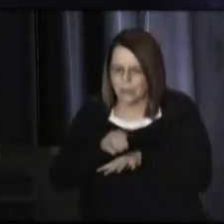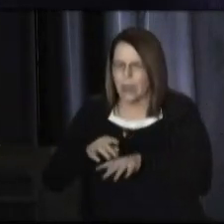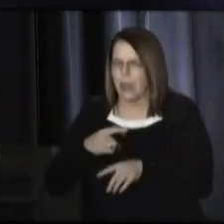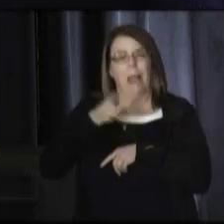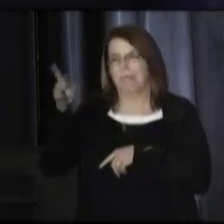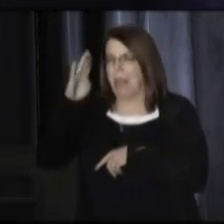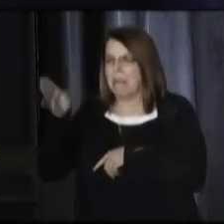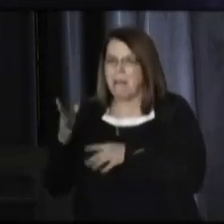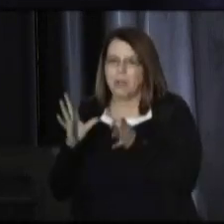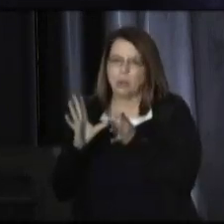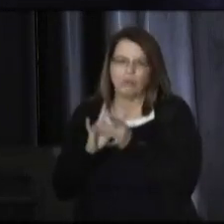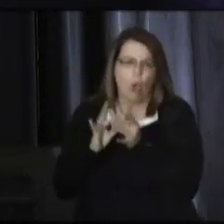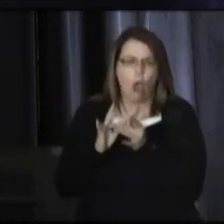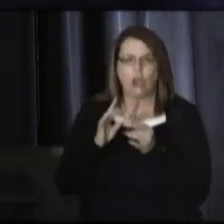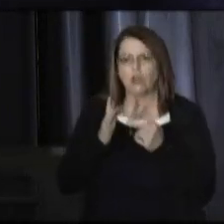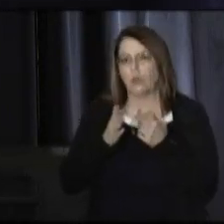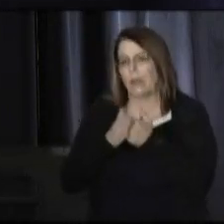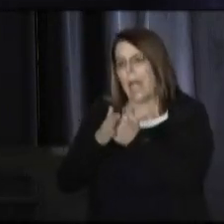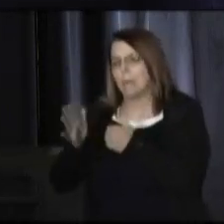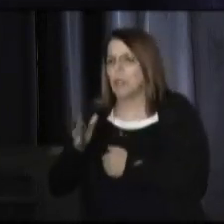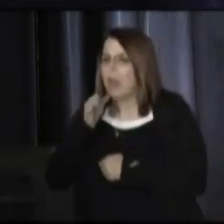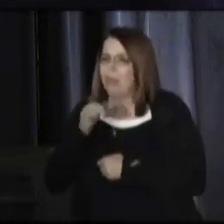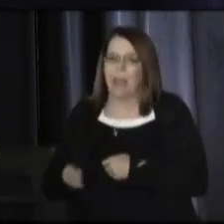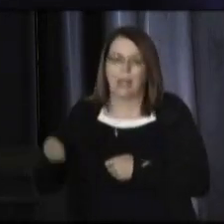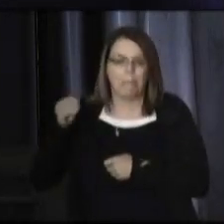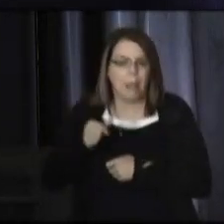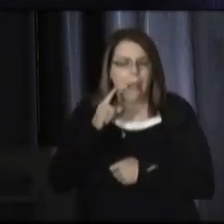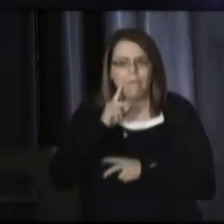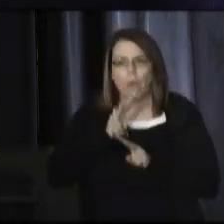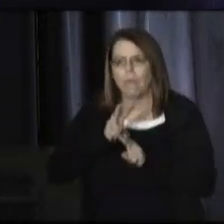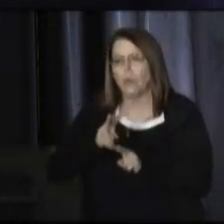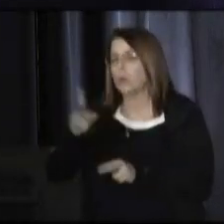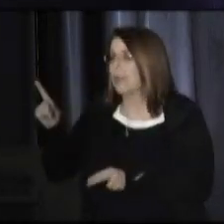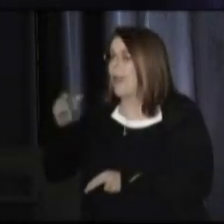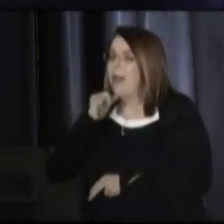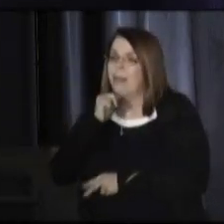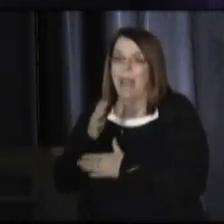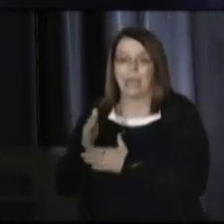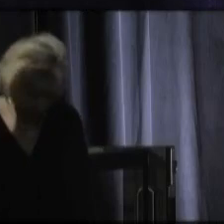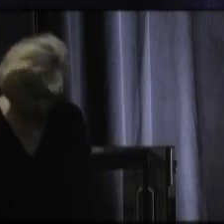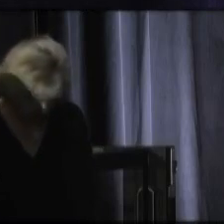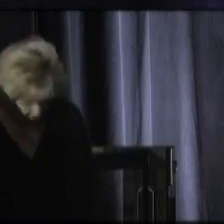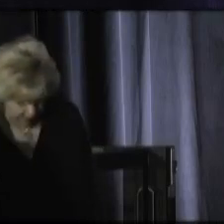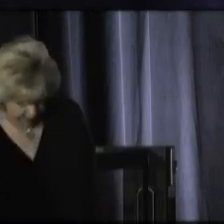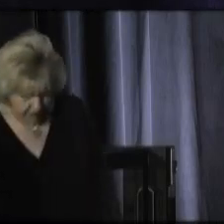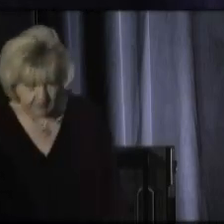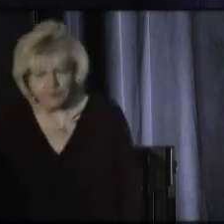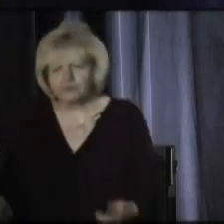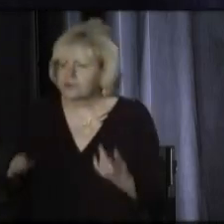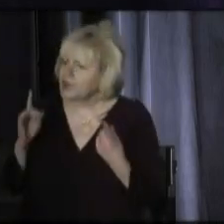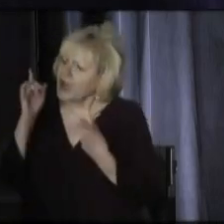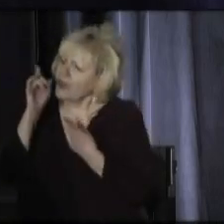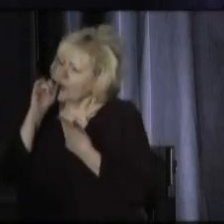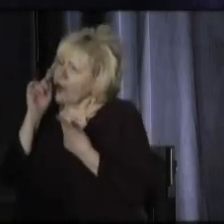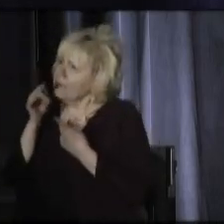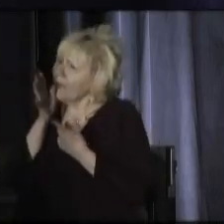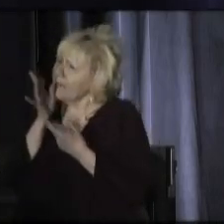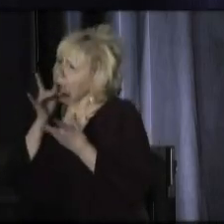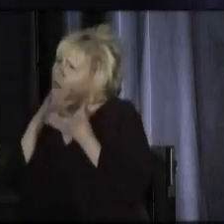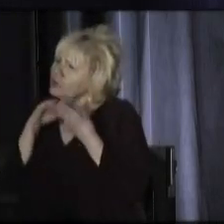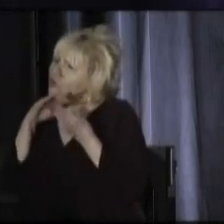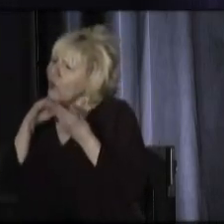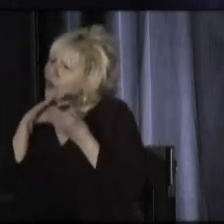lidded kind, and I was afraid it might blink at me, rolling a bone eye in its socket. I told her to come closer to the fence, to